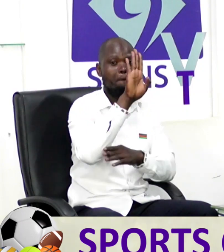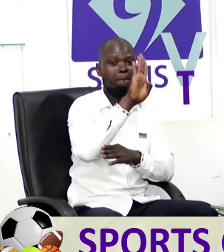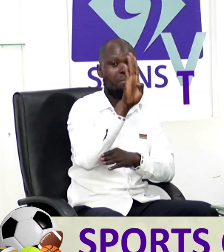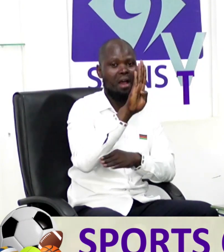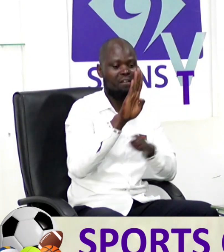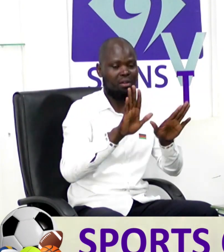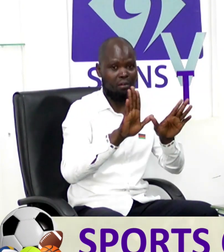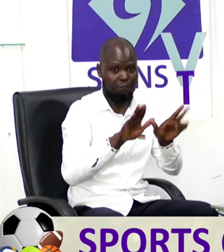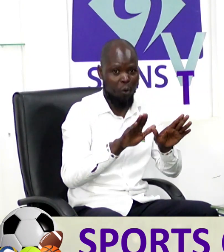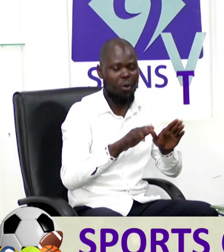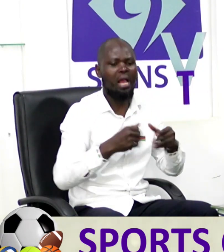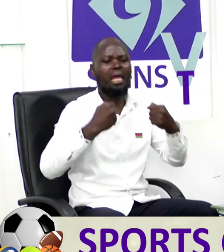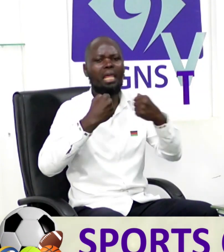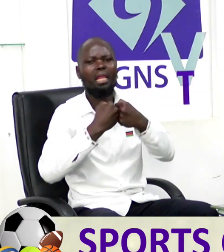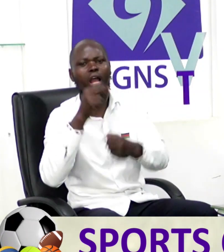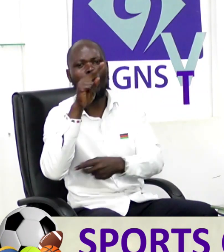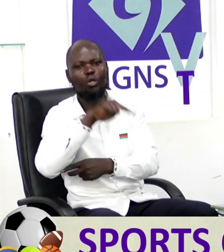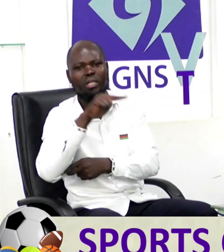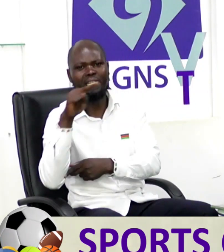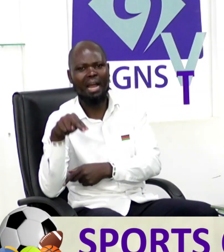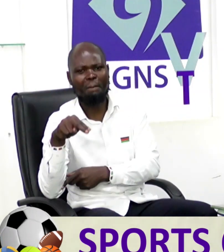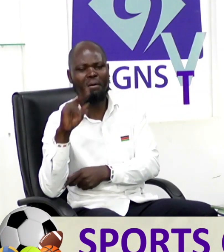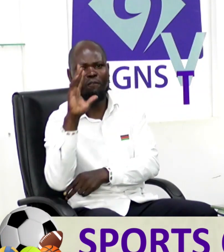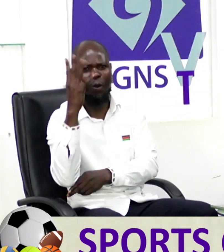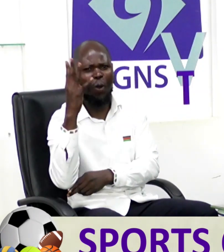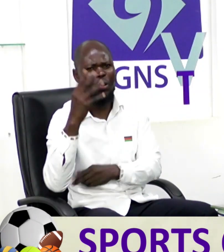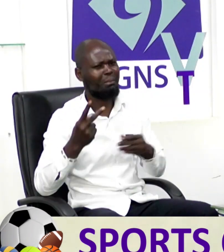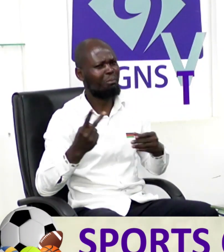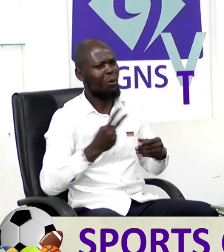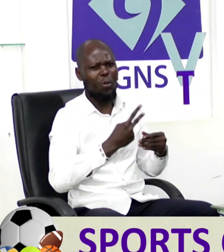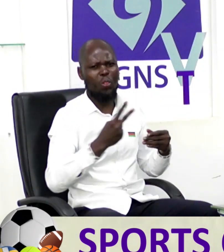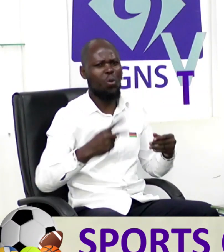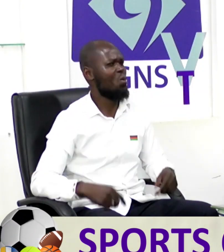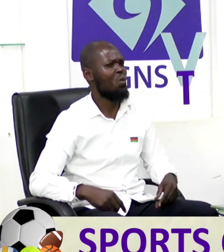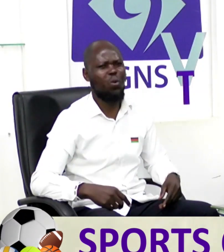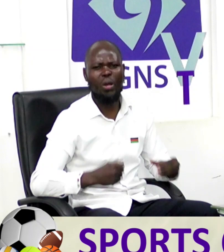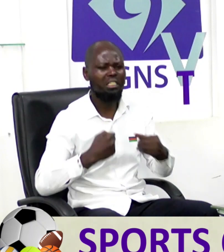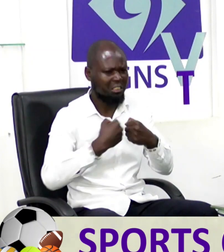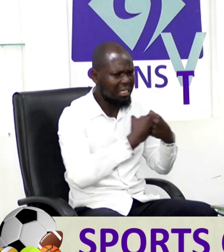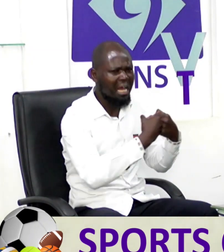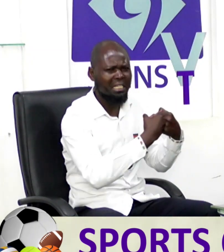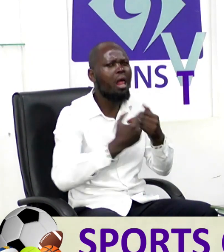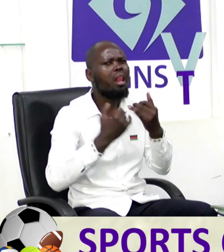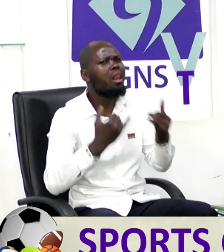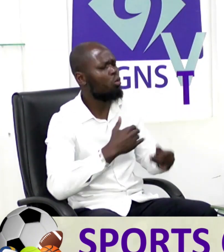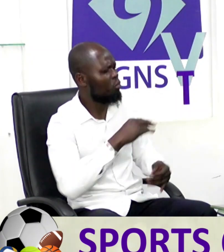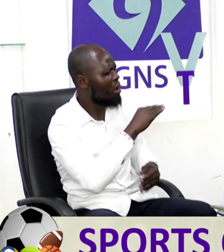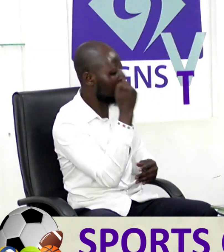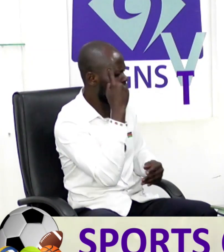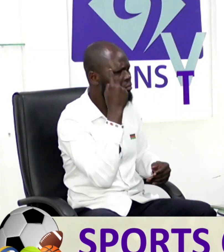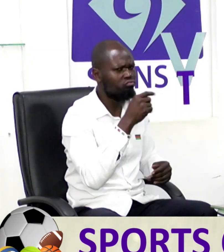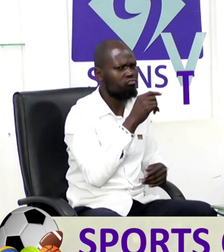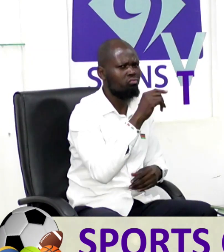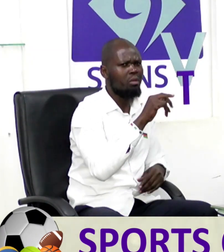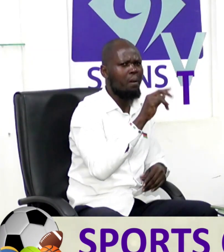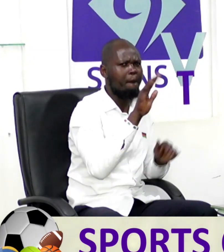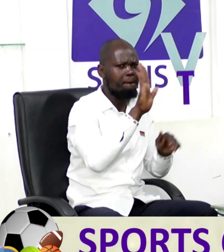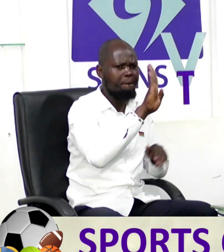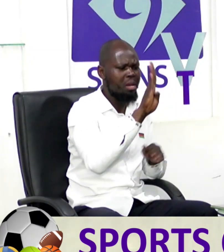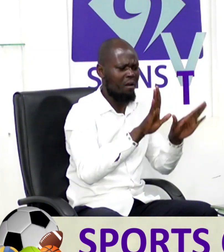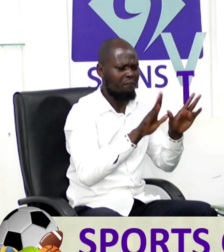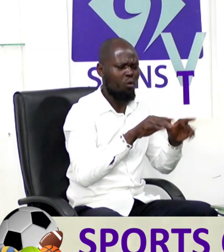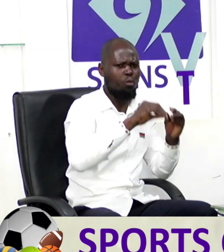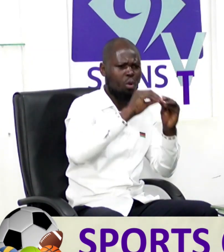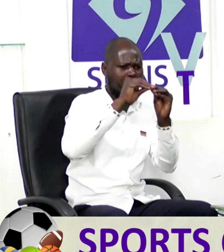a very exciting game because it was Brentford and Nottingham Forest, and the match was really